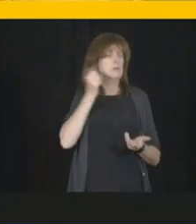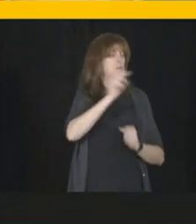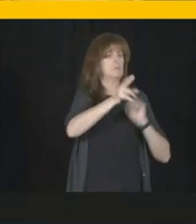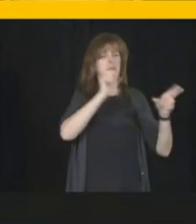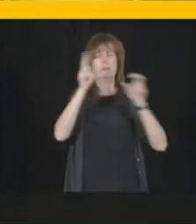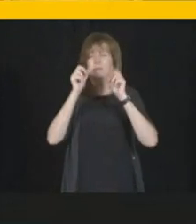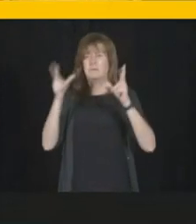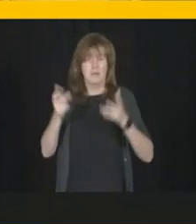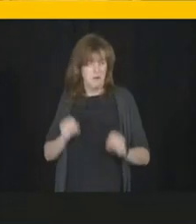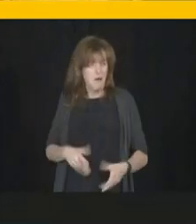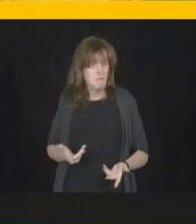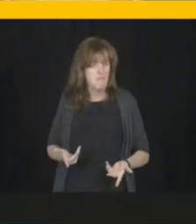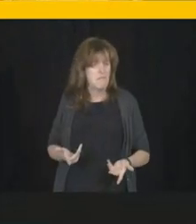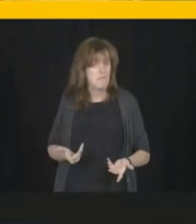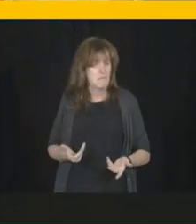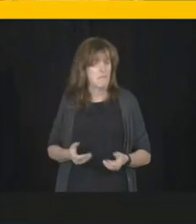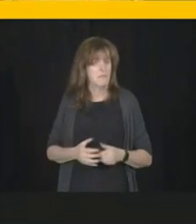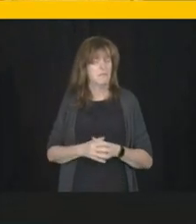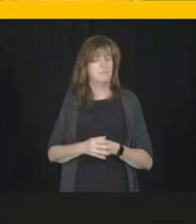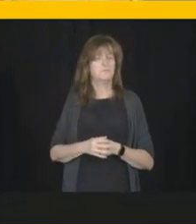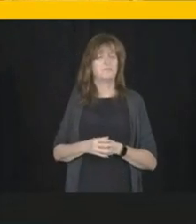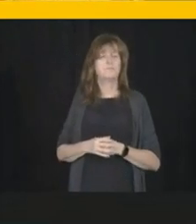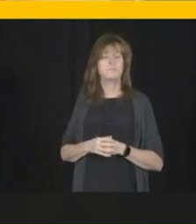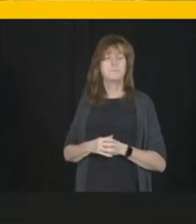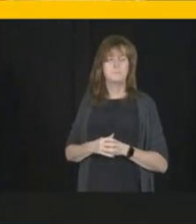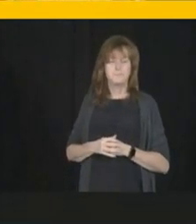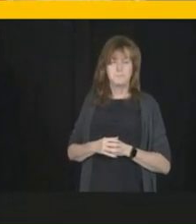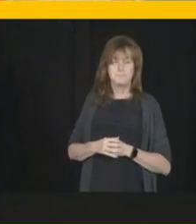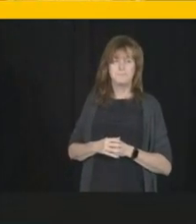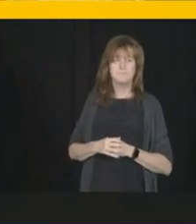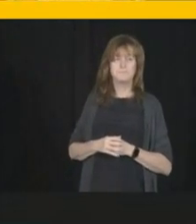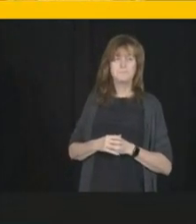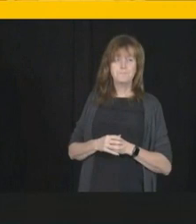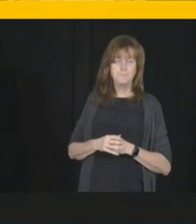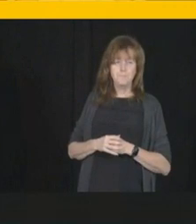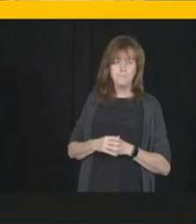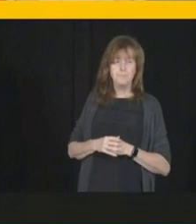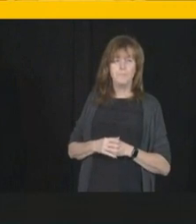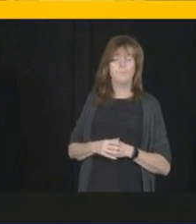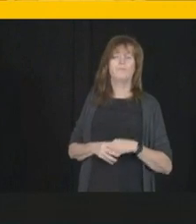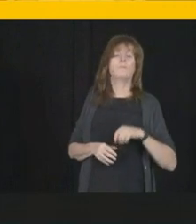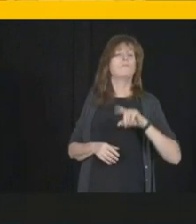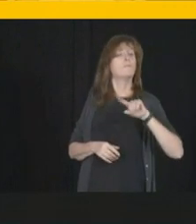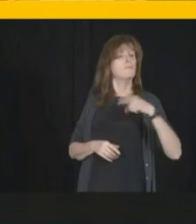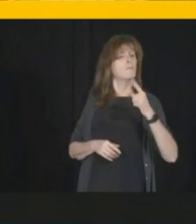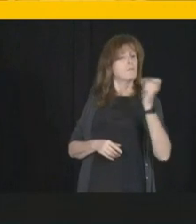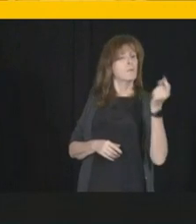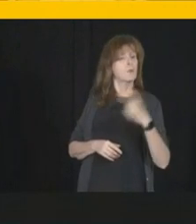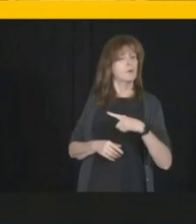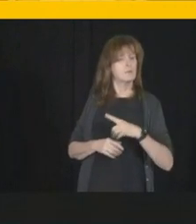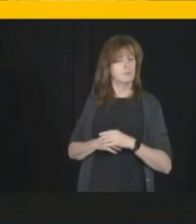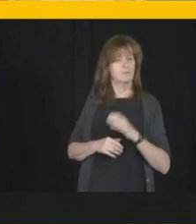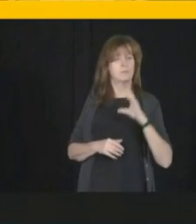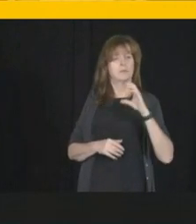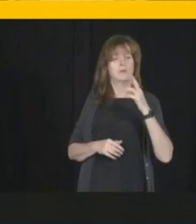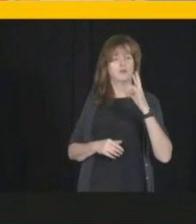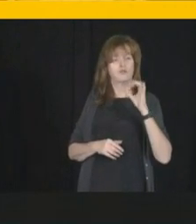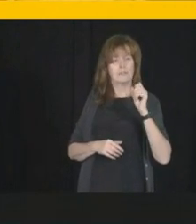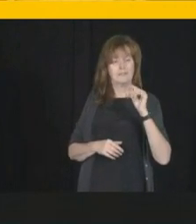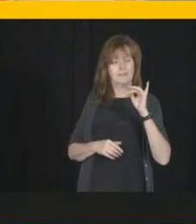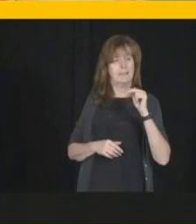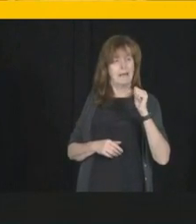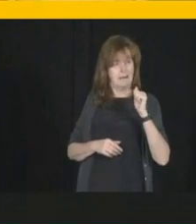of the concern that people from Toronto and Peel region, for example, will go to other regions like Markham